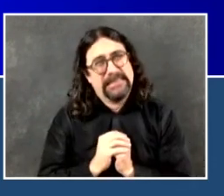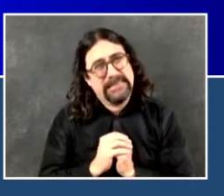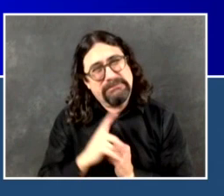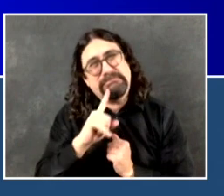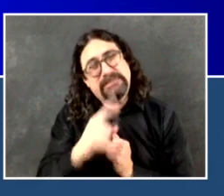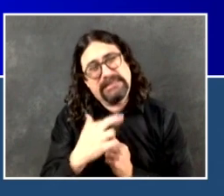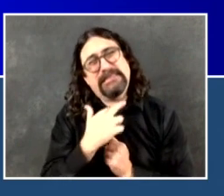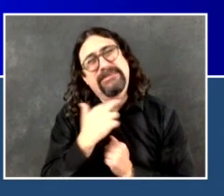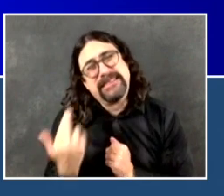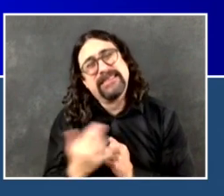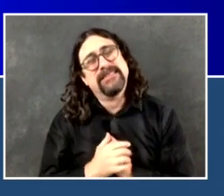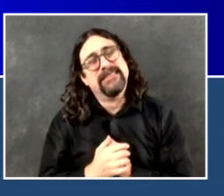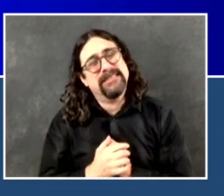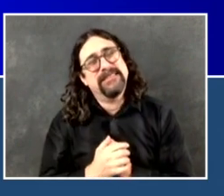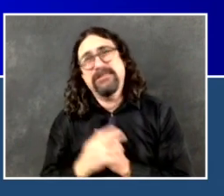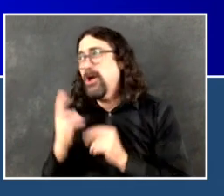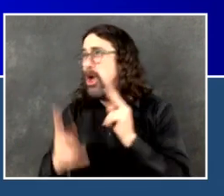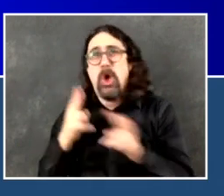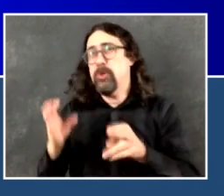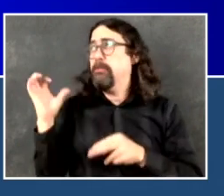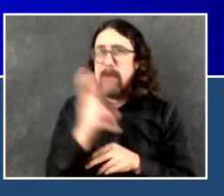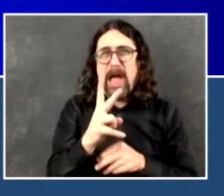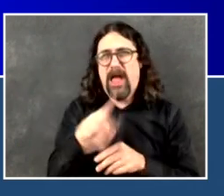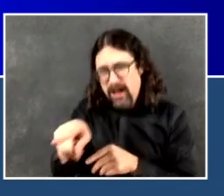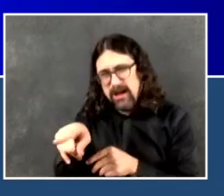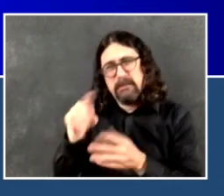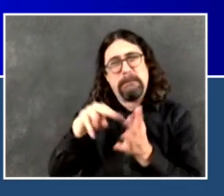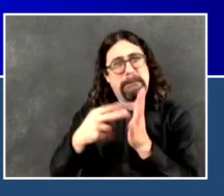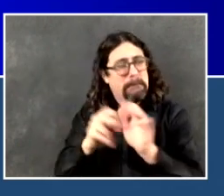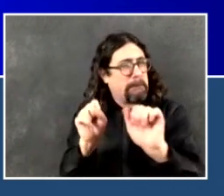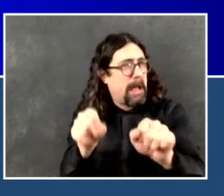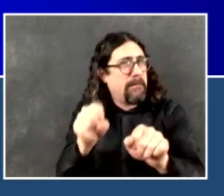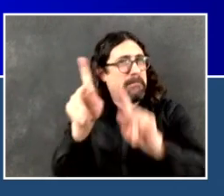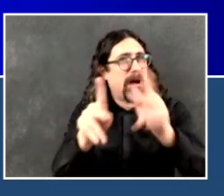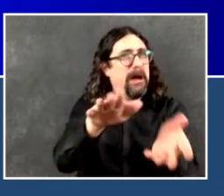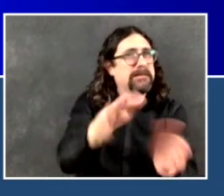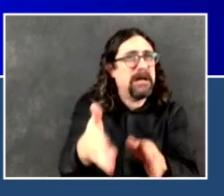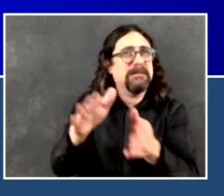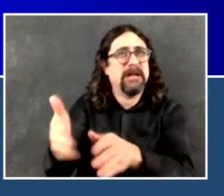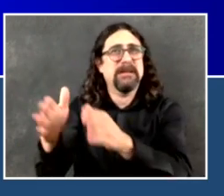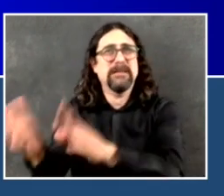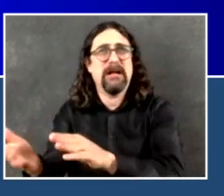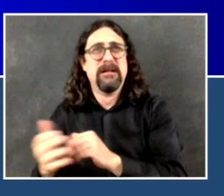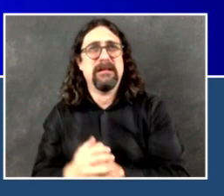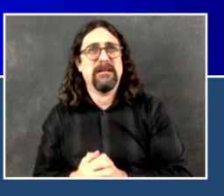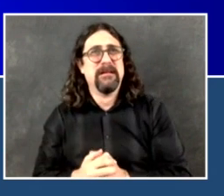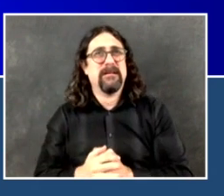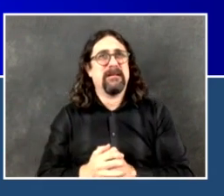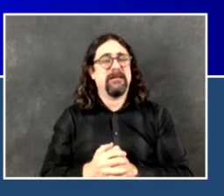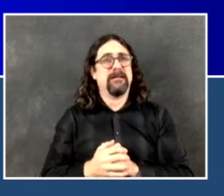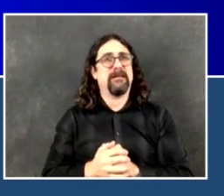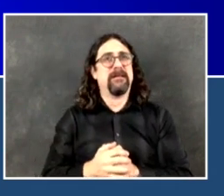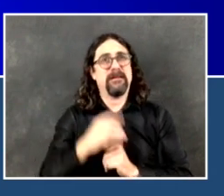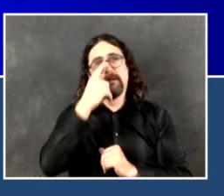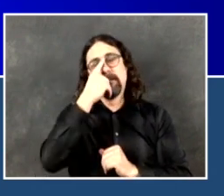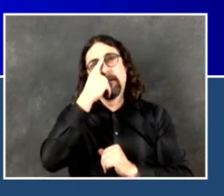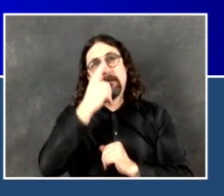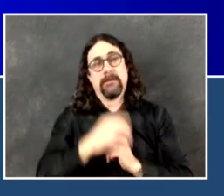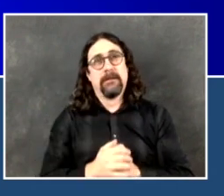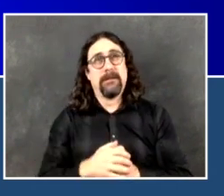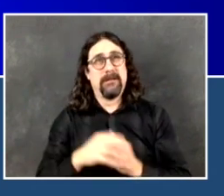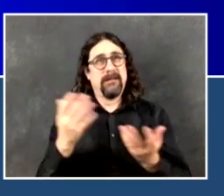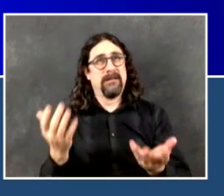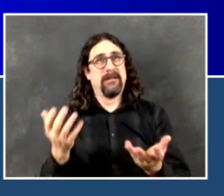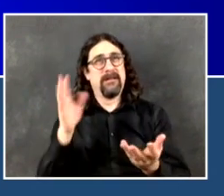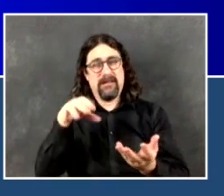economy again and recover, it could all backfire because the disease reasserts. You're delaying potentially by a long